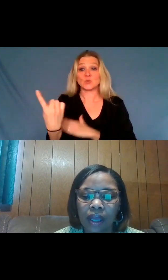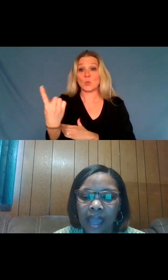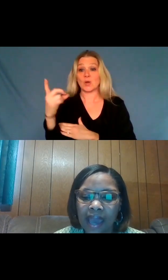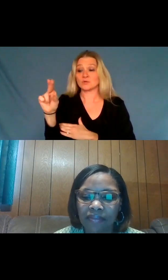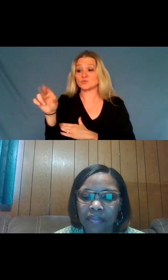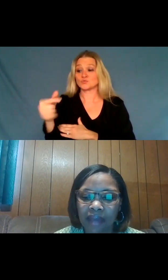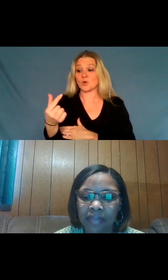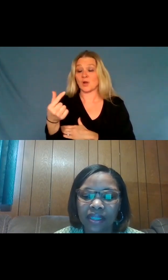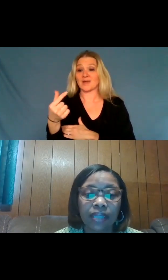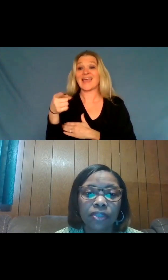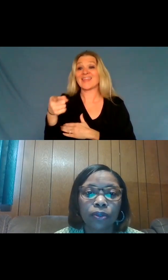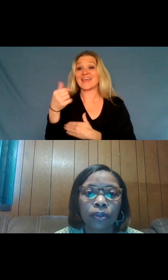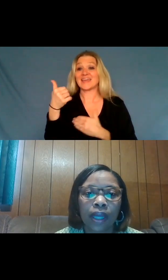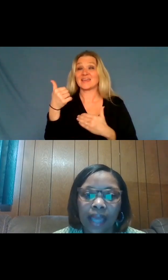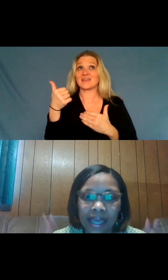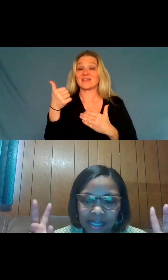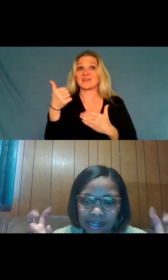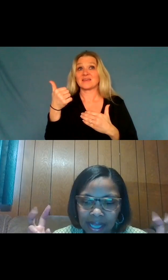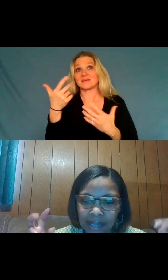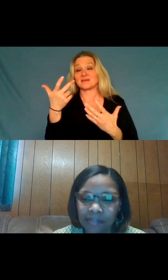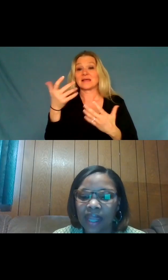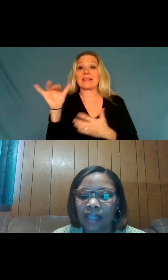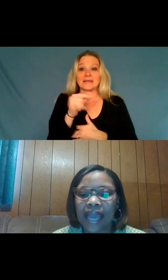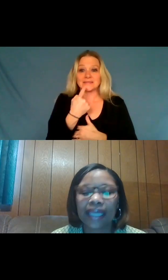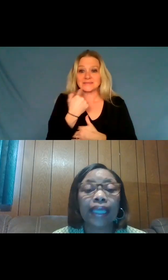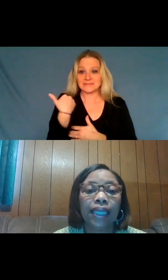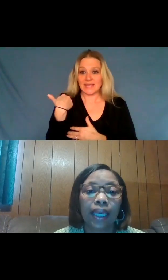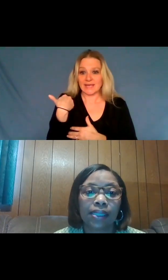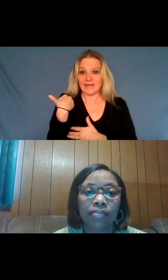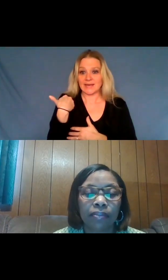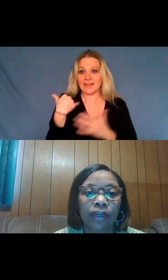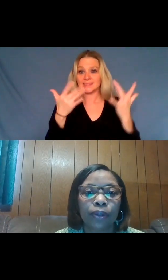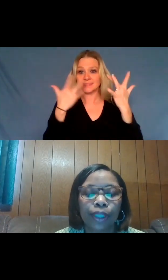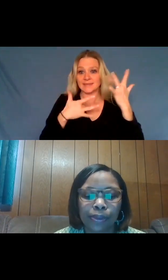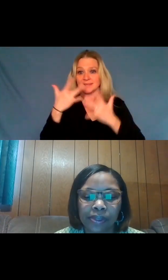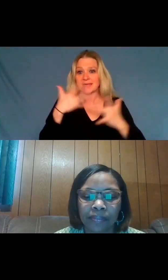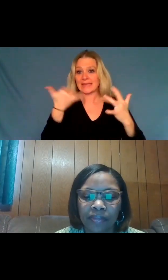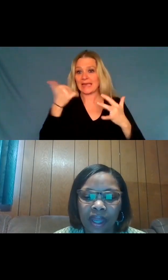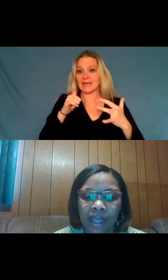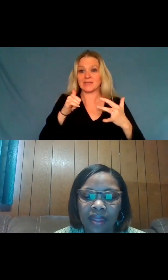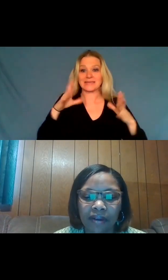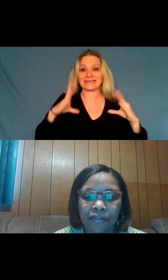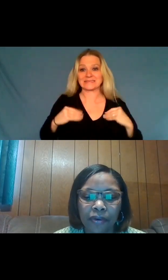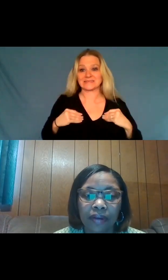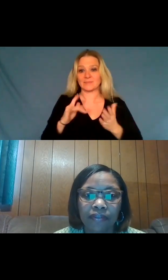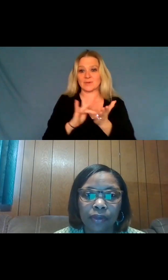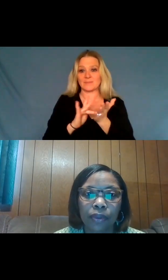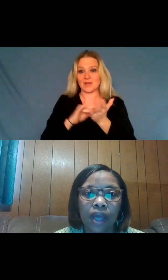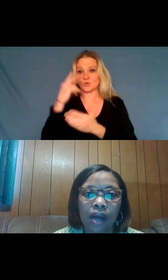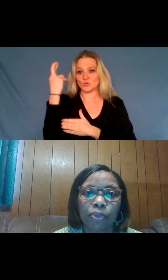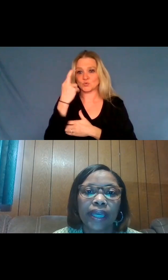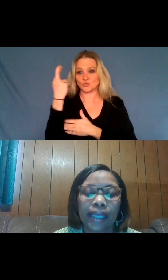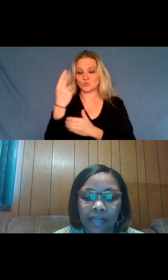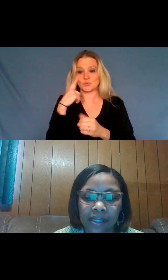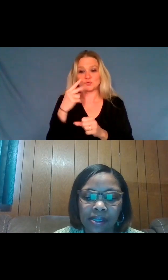drugs have been deemed to, as they say, lack any accepted medical use. Therefore, federal